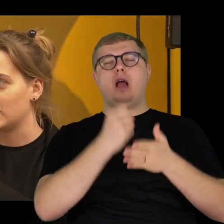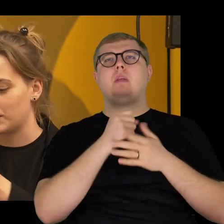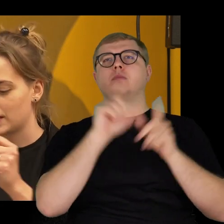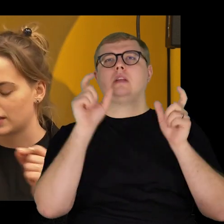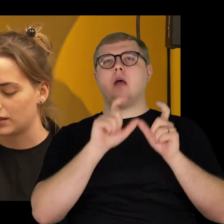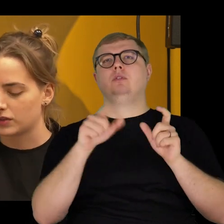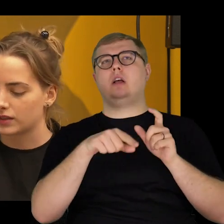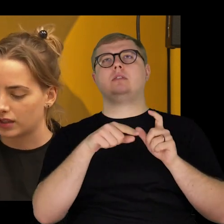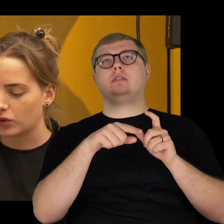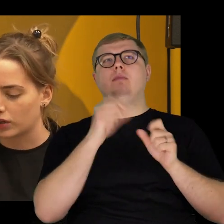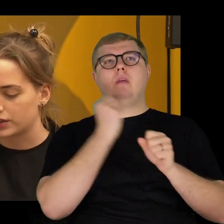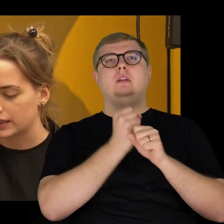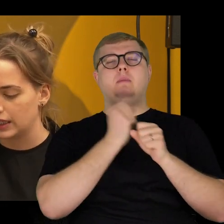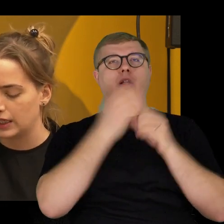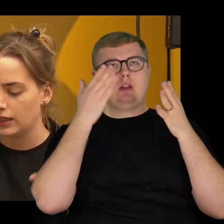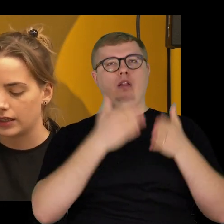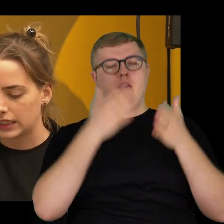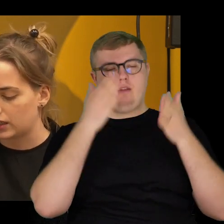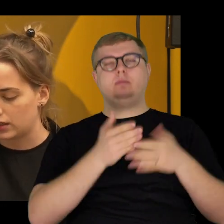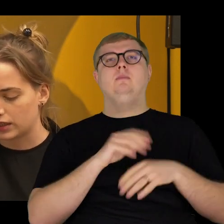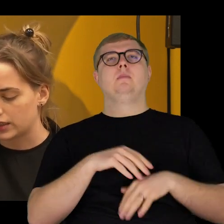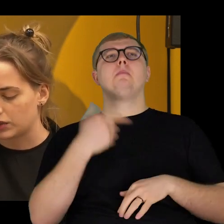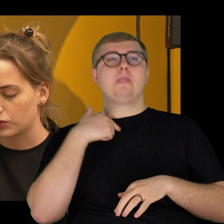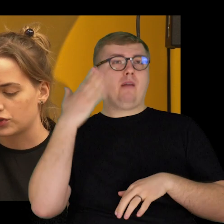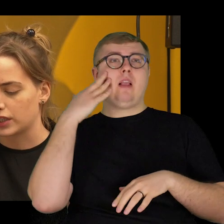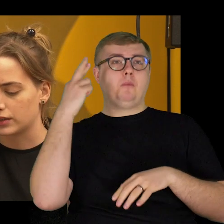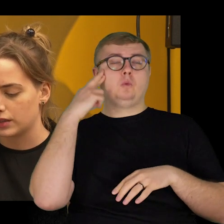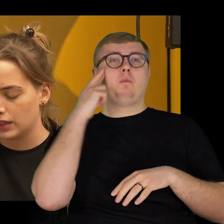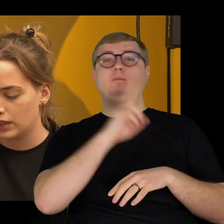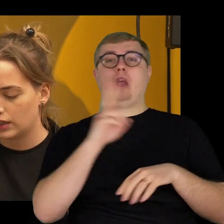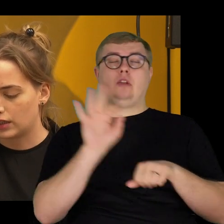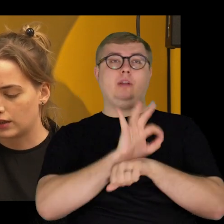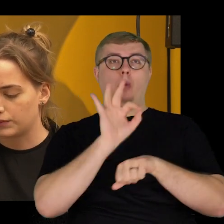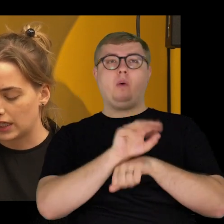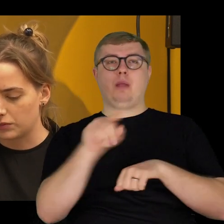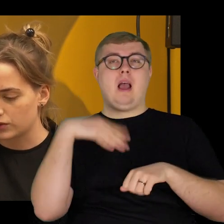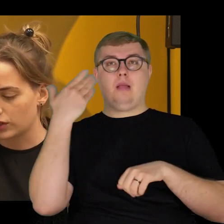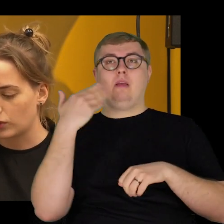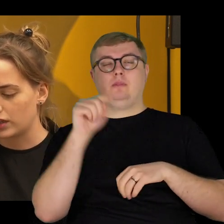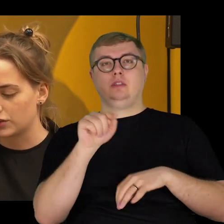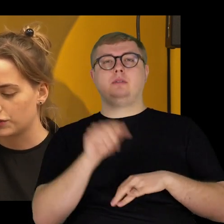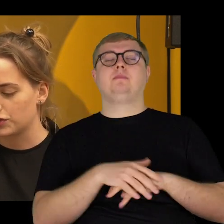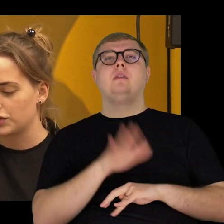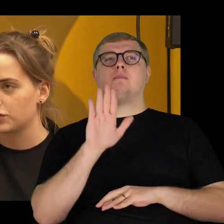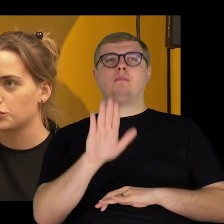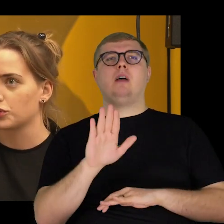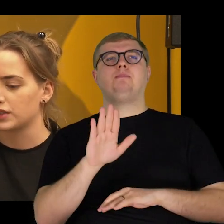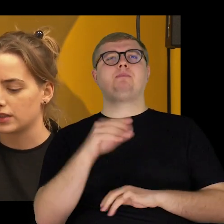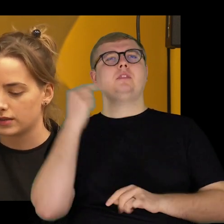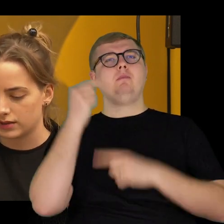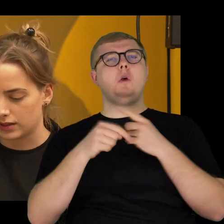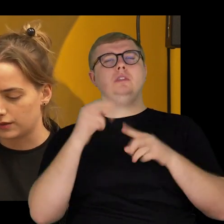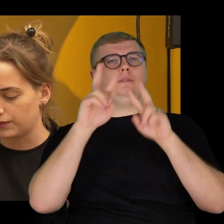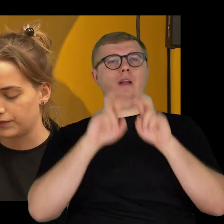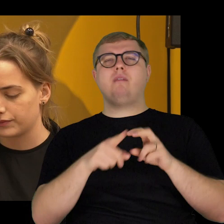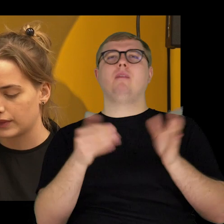longevity, basically, because I am aware that, like any academic project, time is required for the research